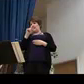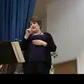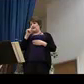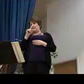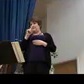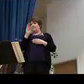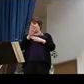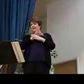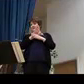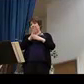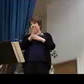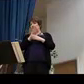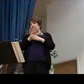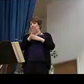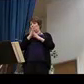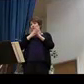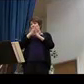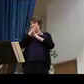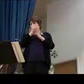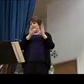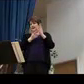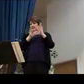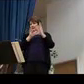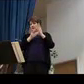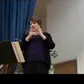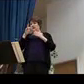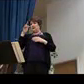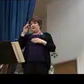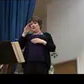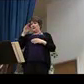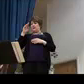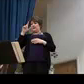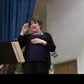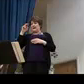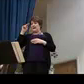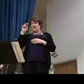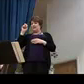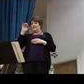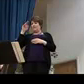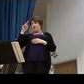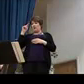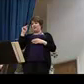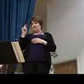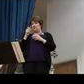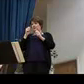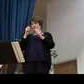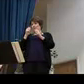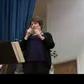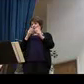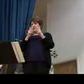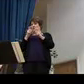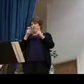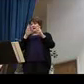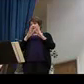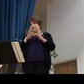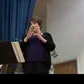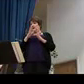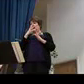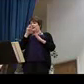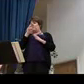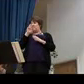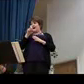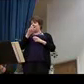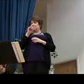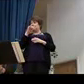Development, Education, and Transfer Division. Of course, Matt Sherry. So does Great Falls College and MSU